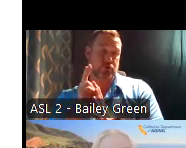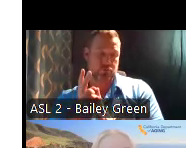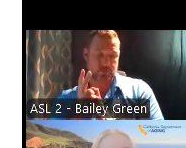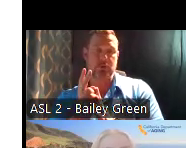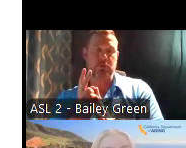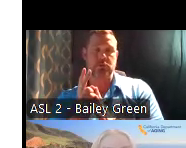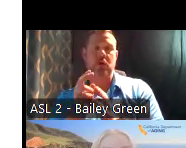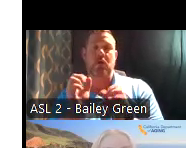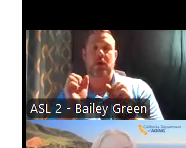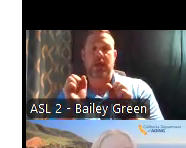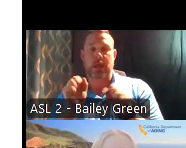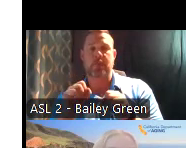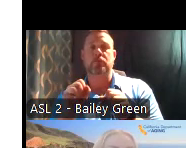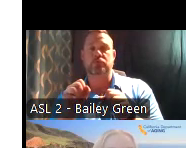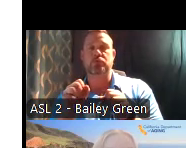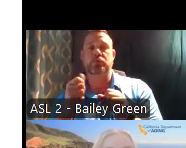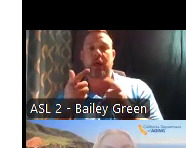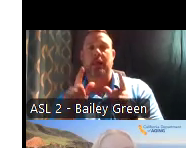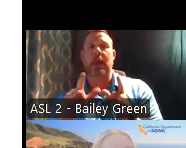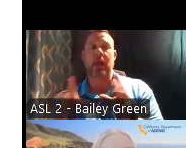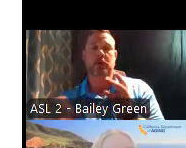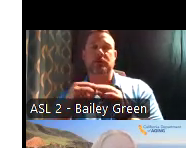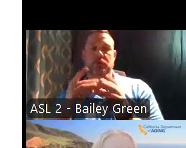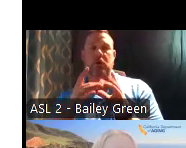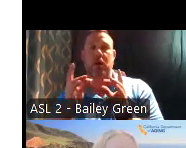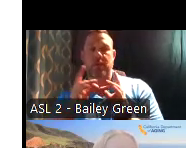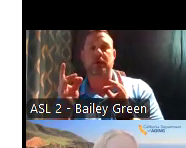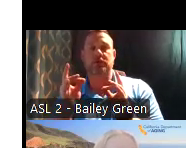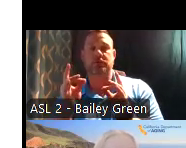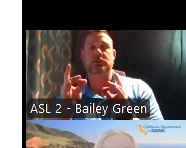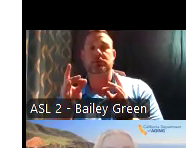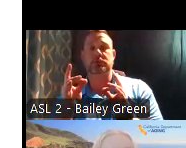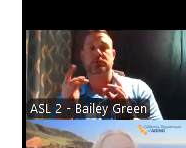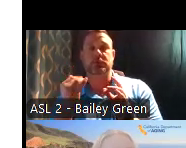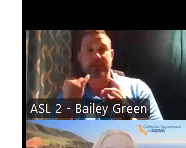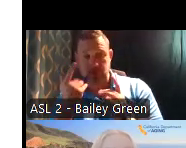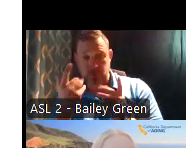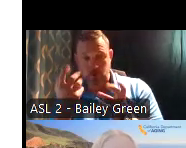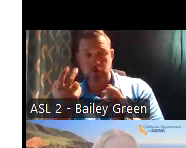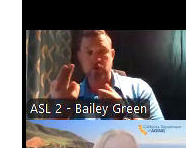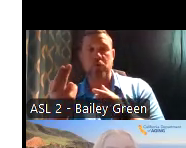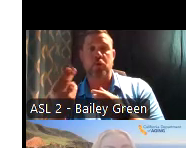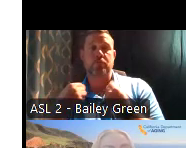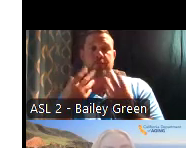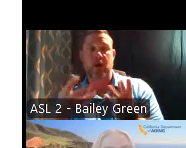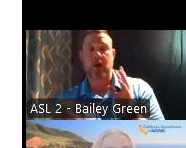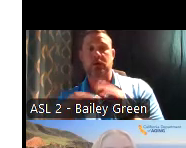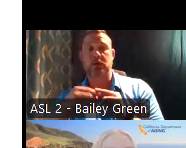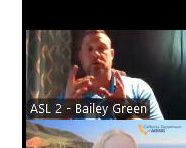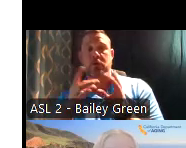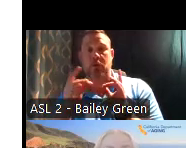we're able to allow additional comments to come in. In the event you want to provide additional